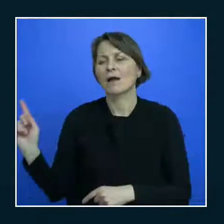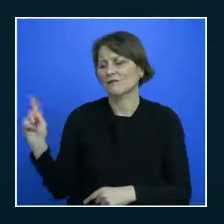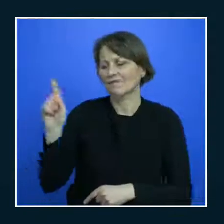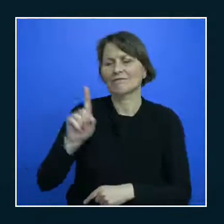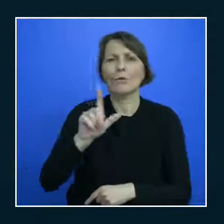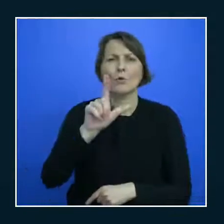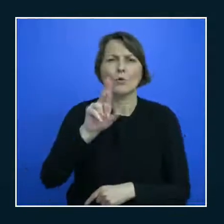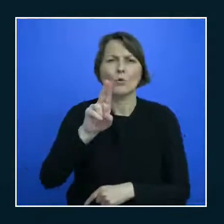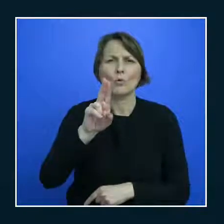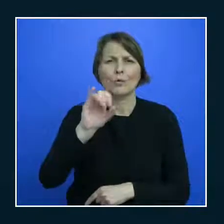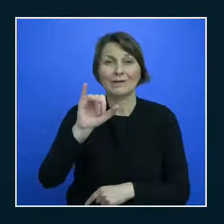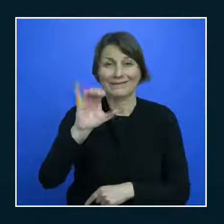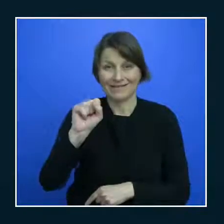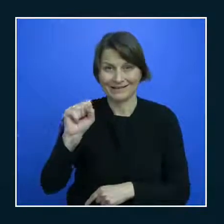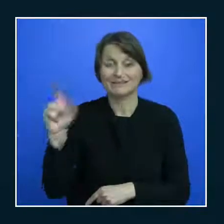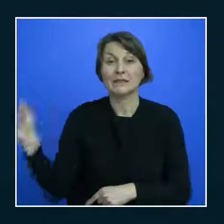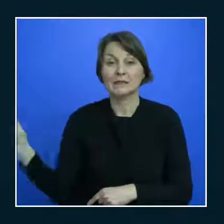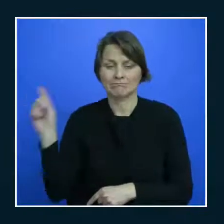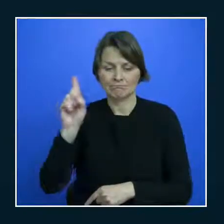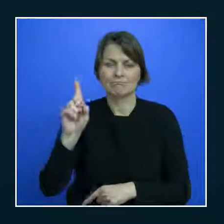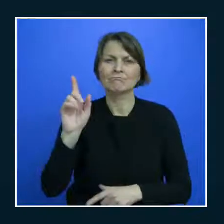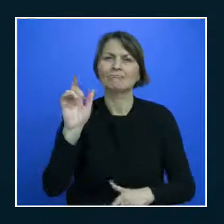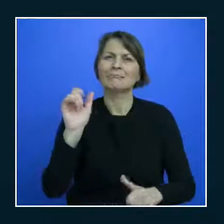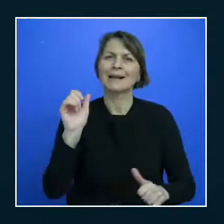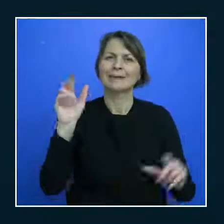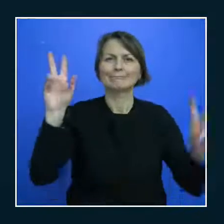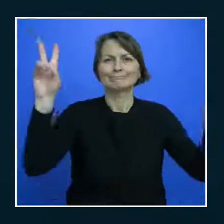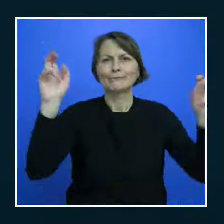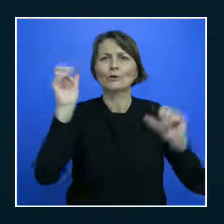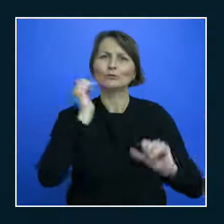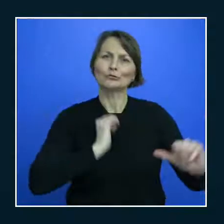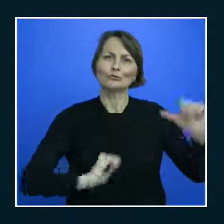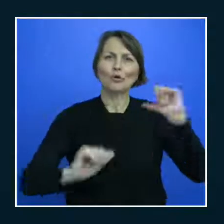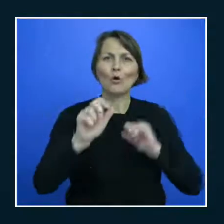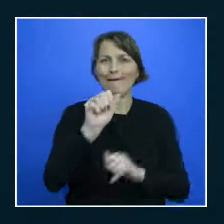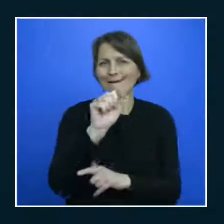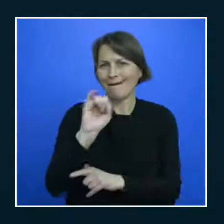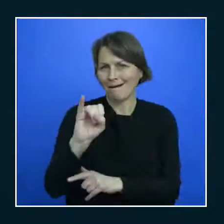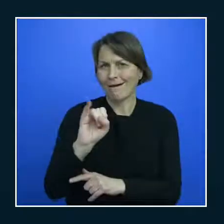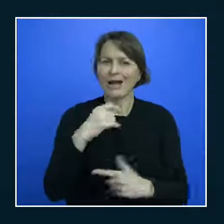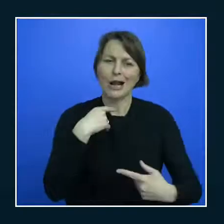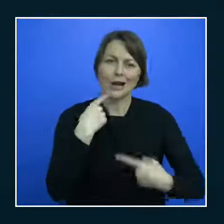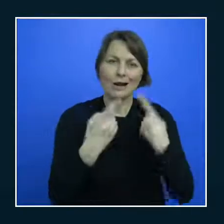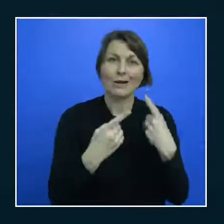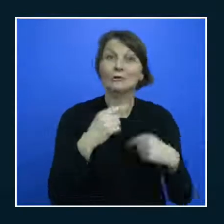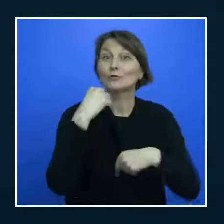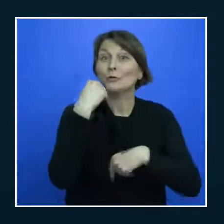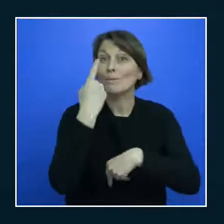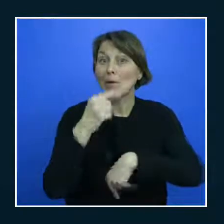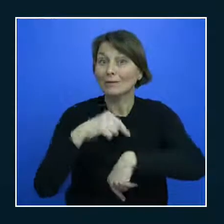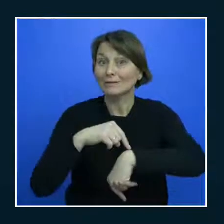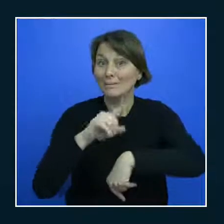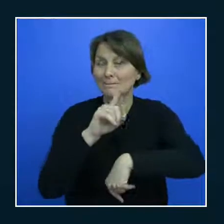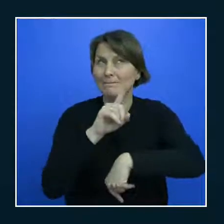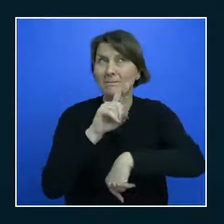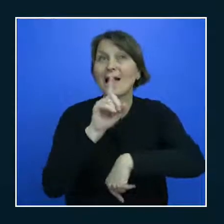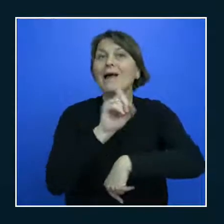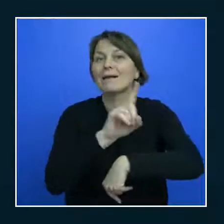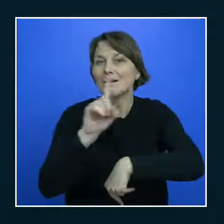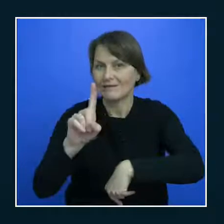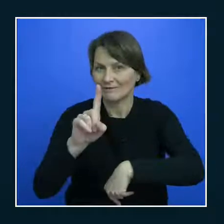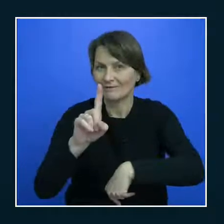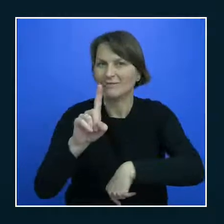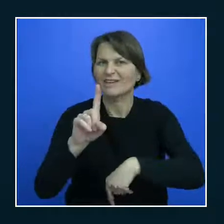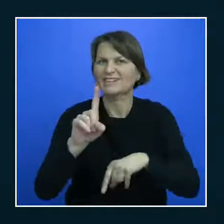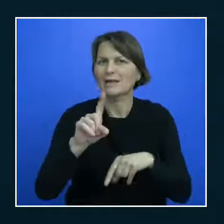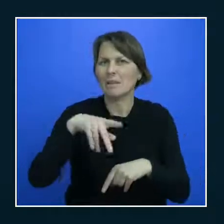more about it, to show us how it works. So make sure if you have time to tune into that tomorrow at 11 a.m. Pacific time. It might be late